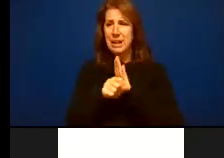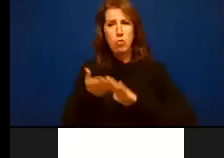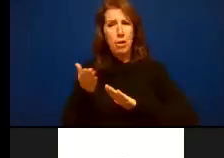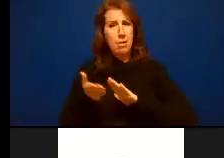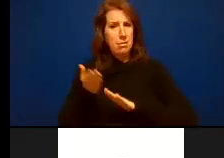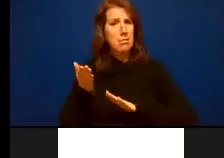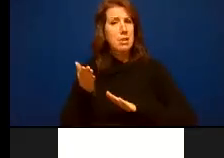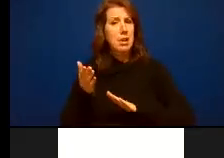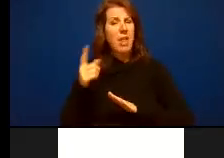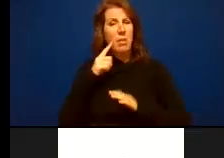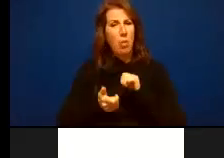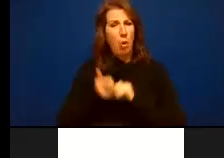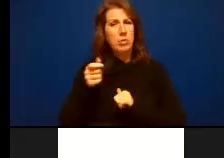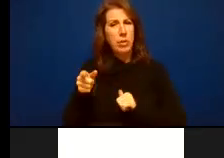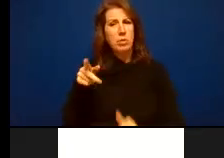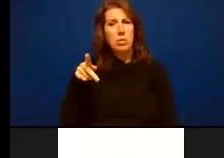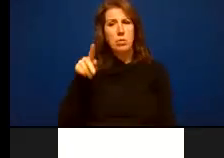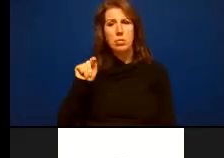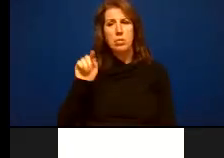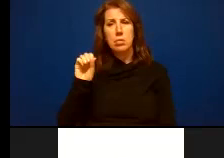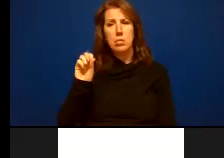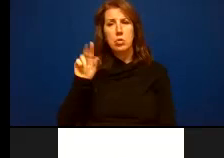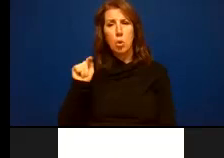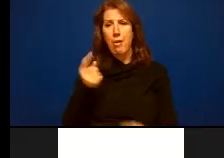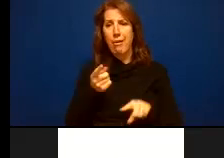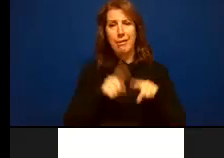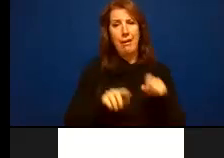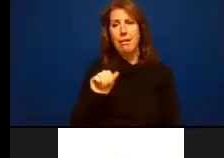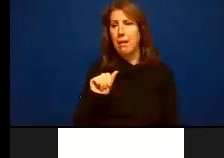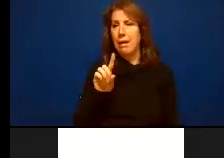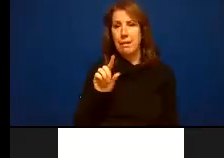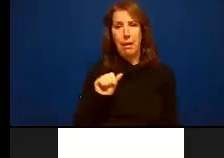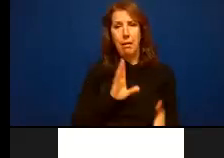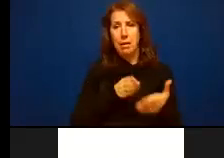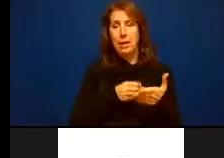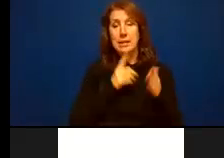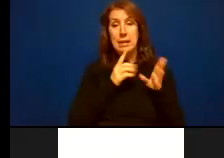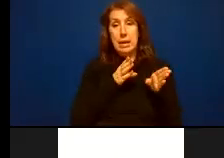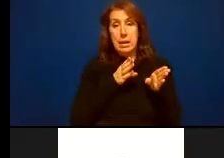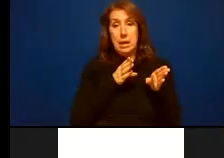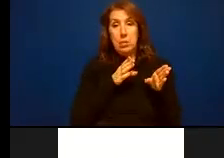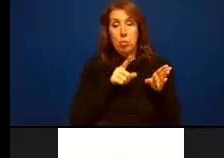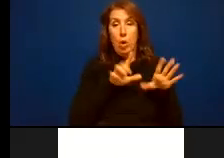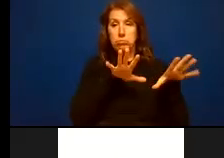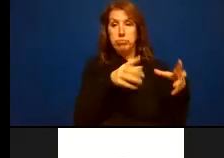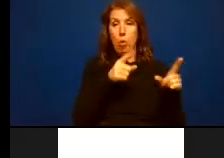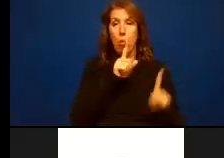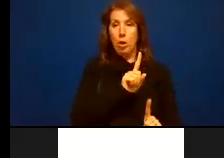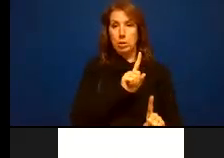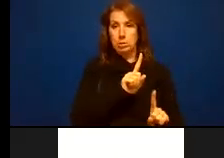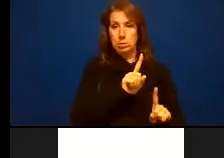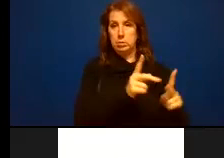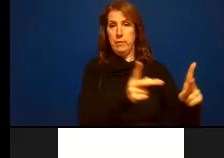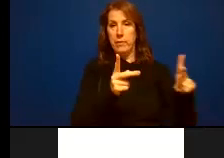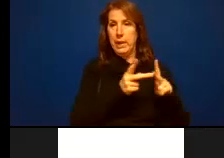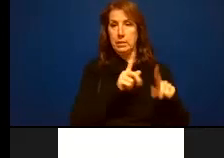are tort claims. You can't bring an ADA Olmstead claim against an individual facility. You could,